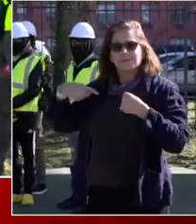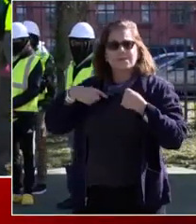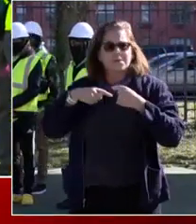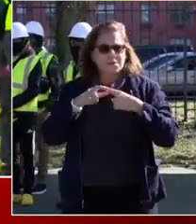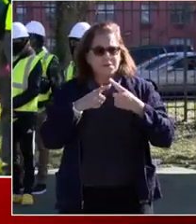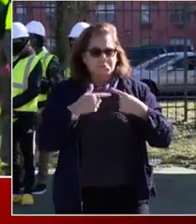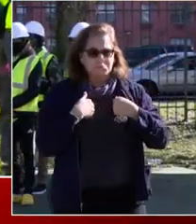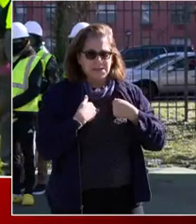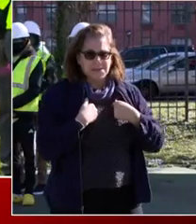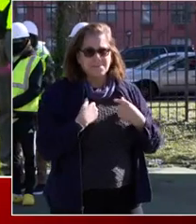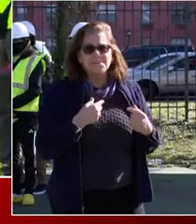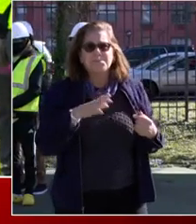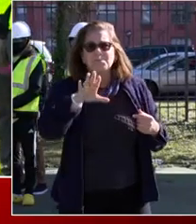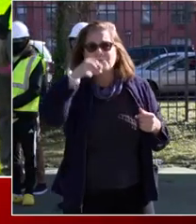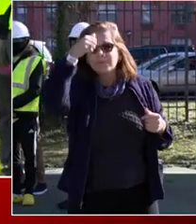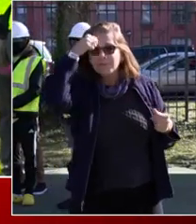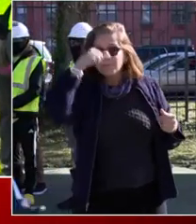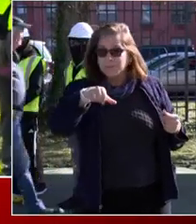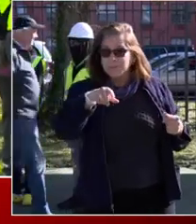this for the end.